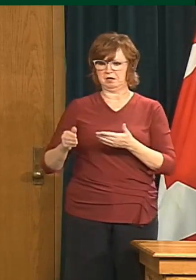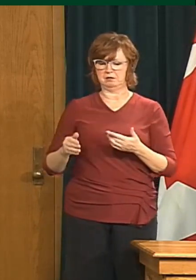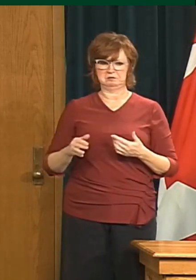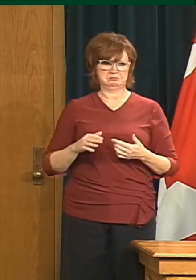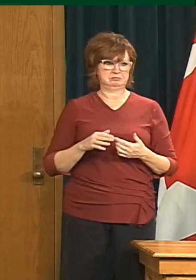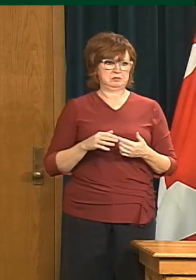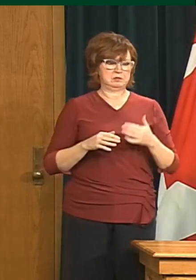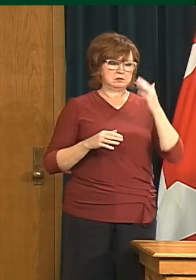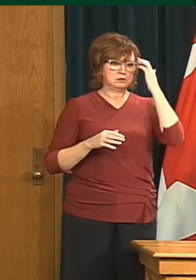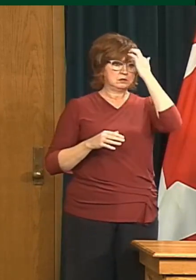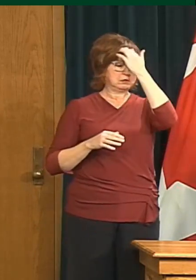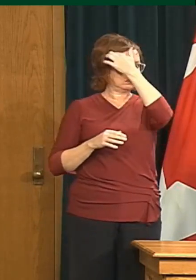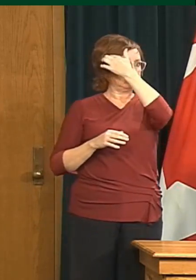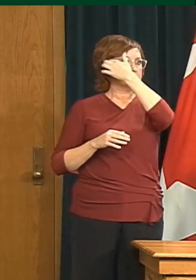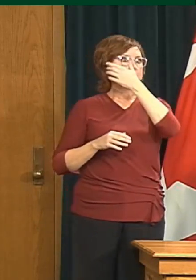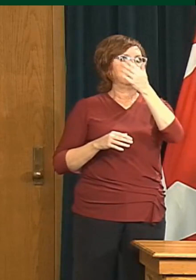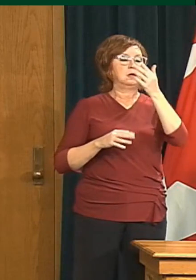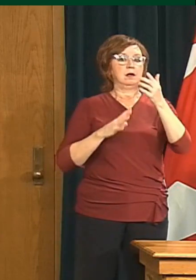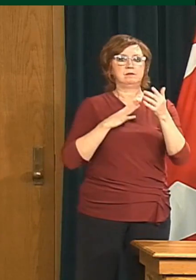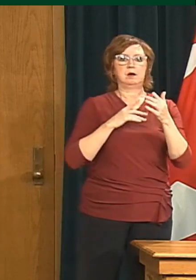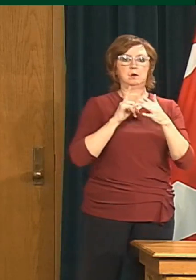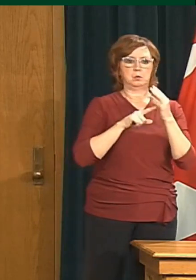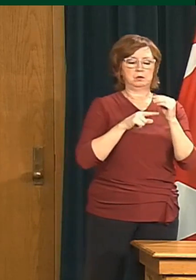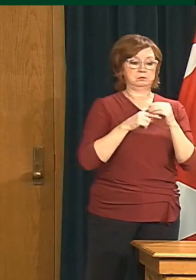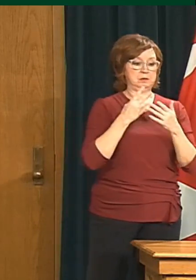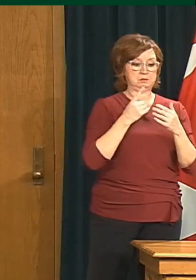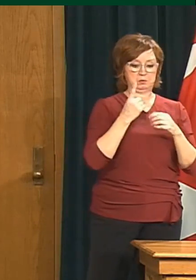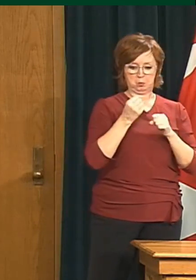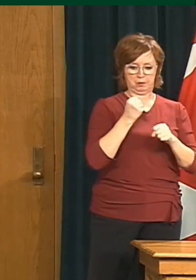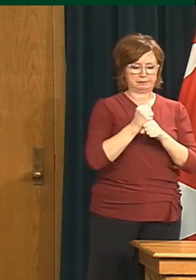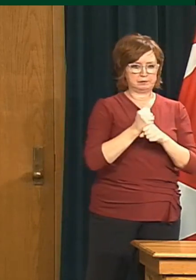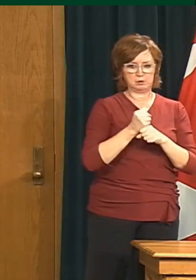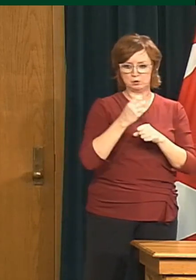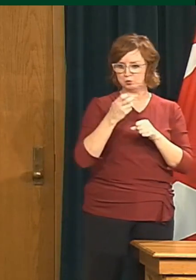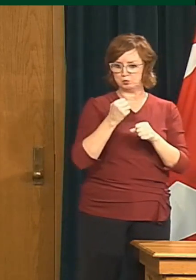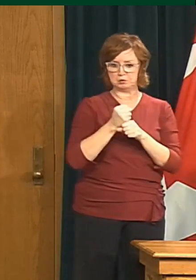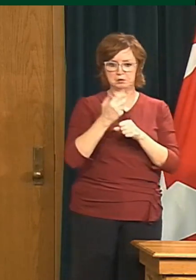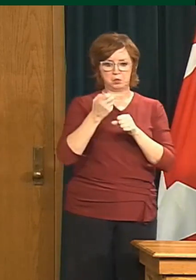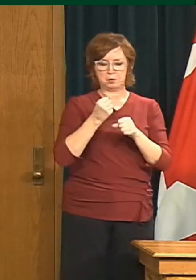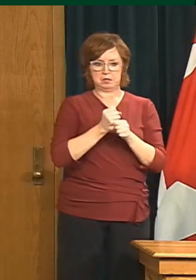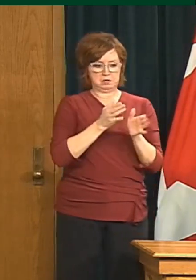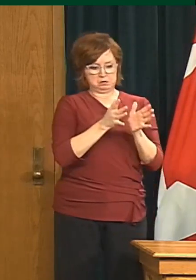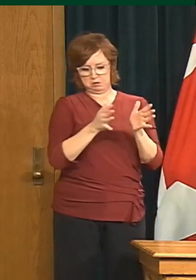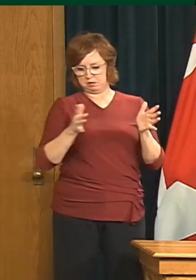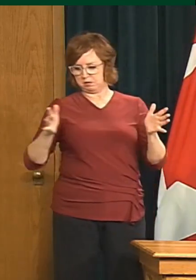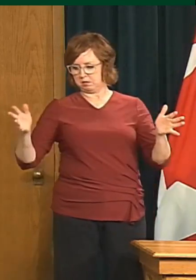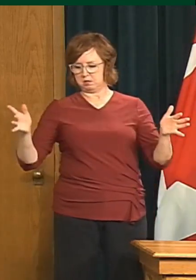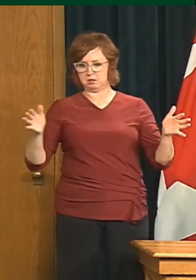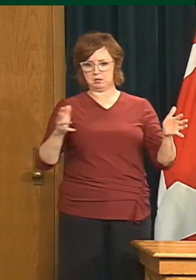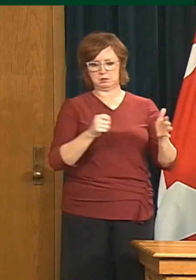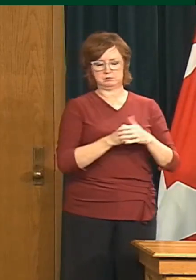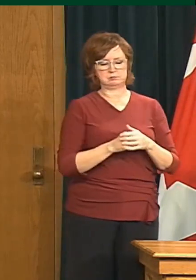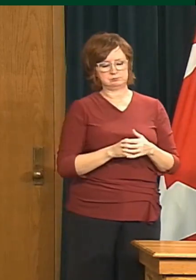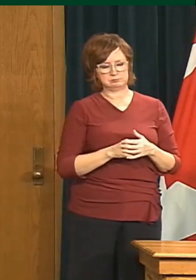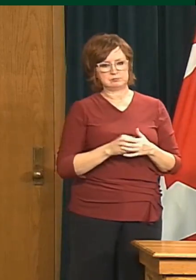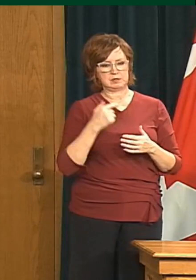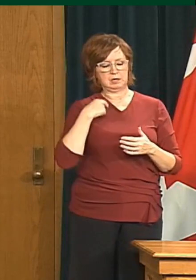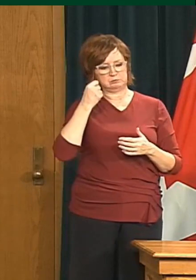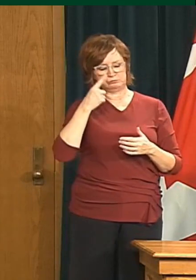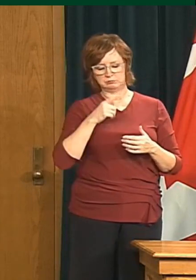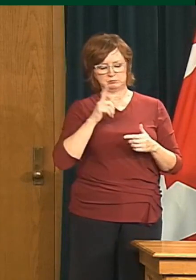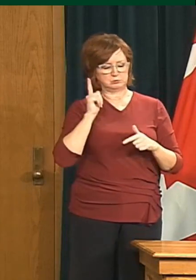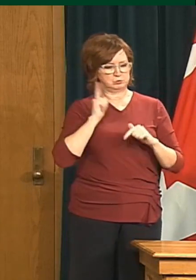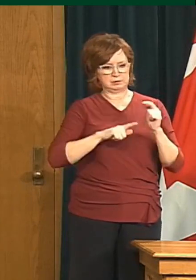you still have to offer something to suggest what direction you may be going in right now. It's obviously not going to happen overnight, but there's going to be